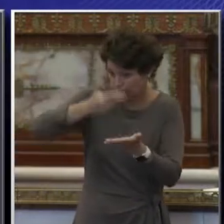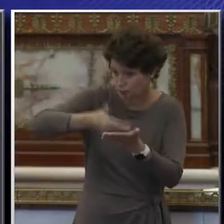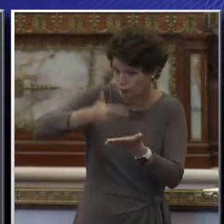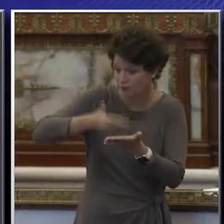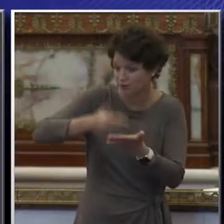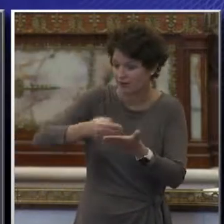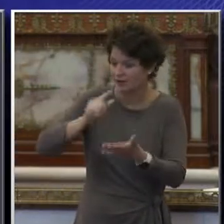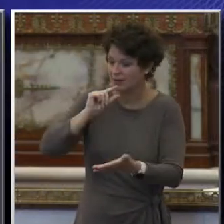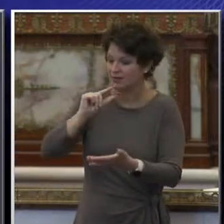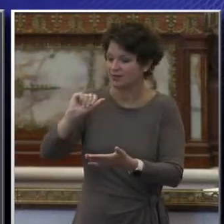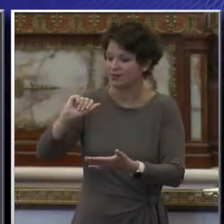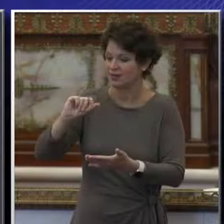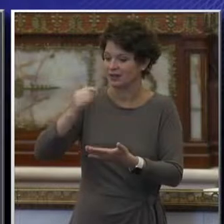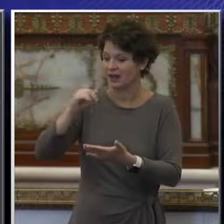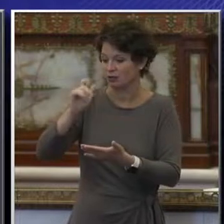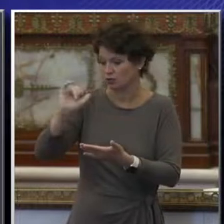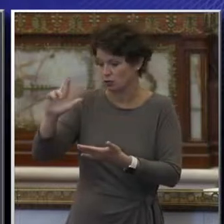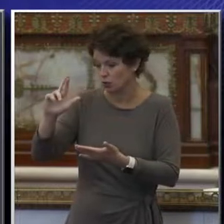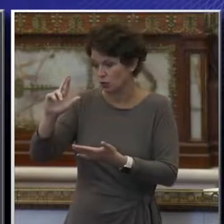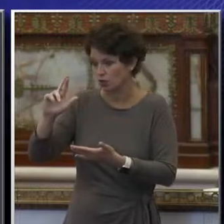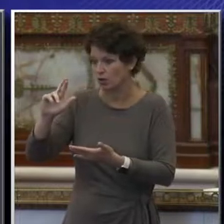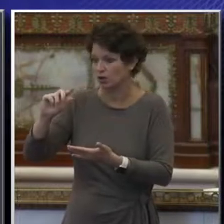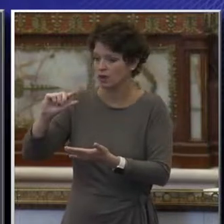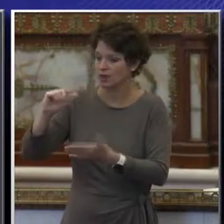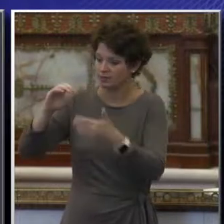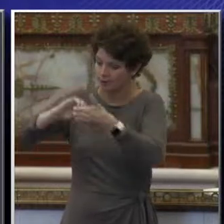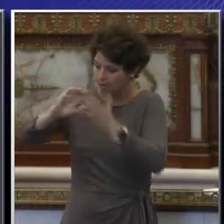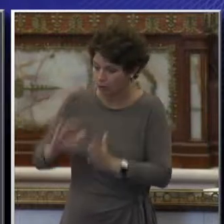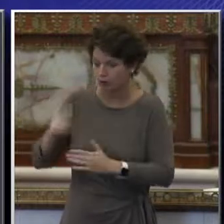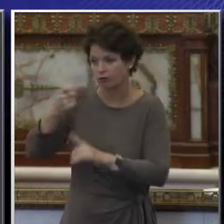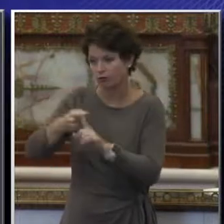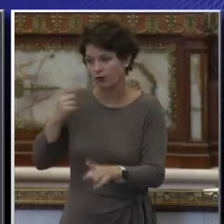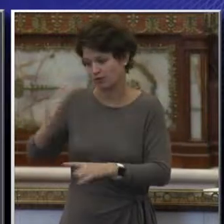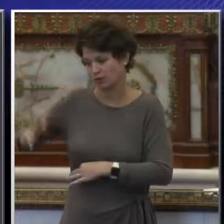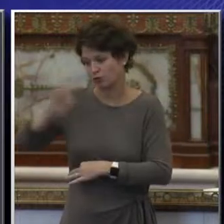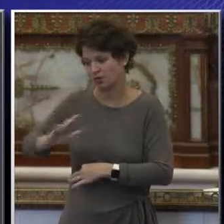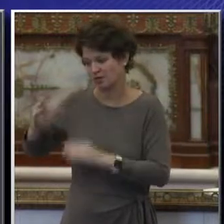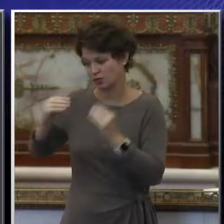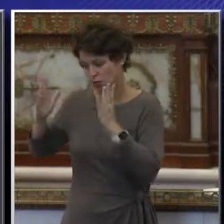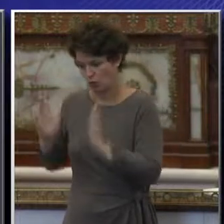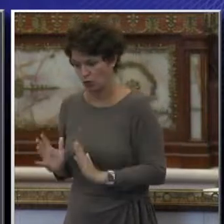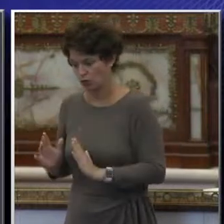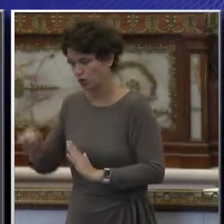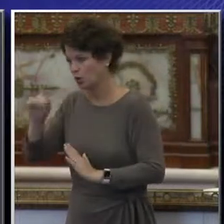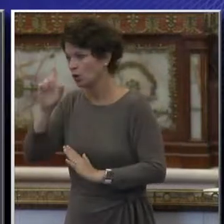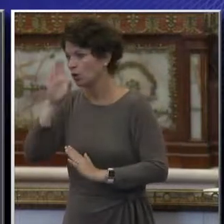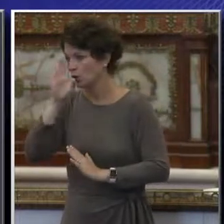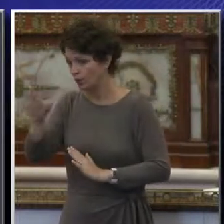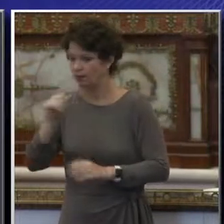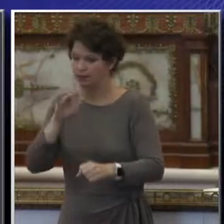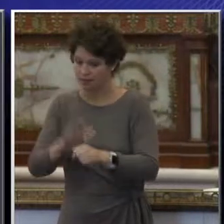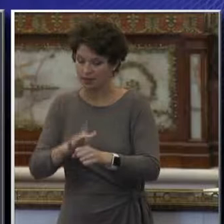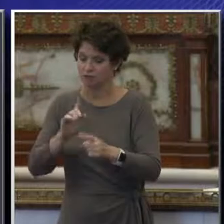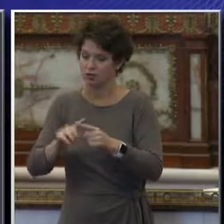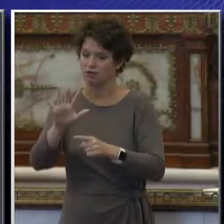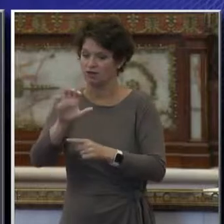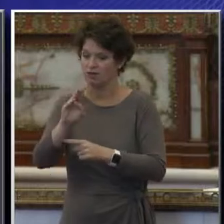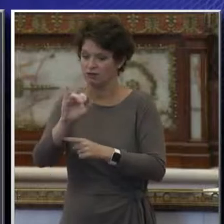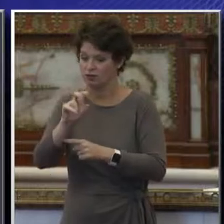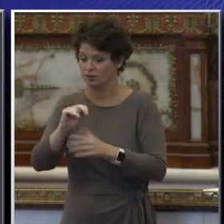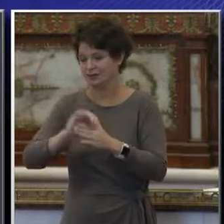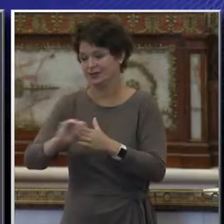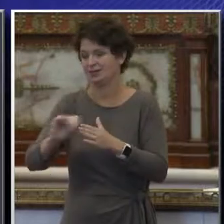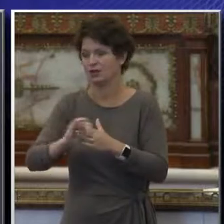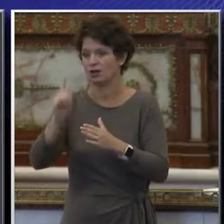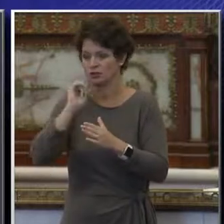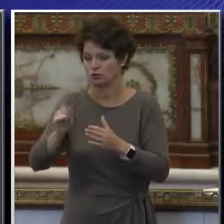the guarantor or the partner from the previous owner is going to commit to $500 million for